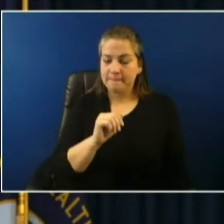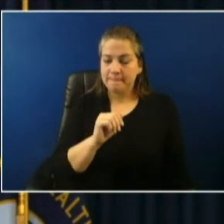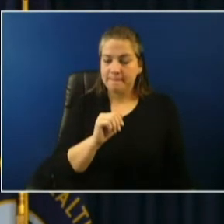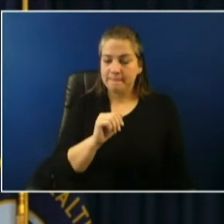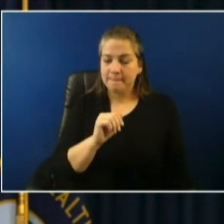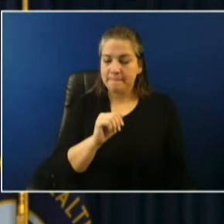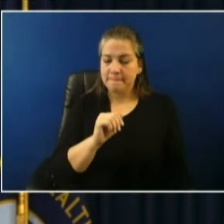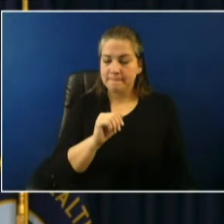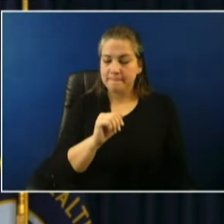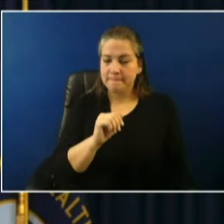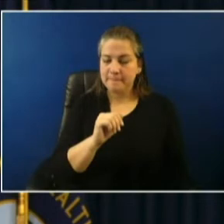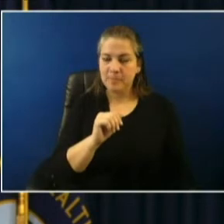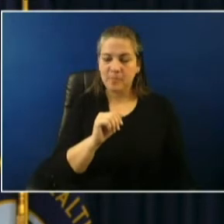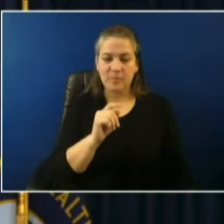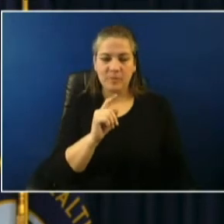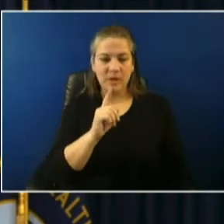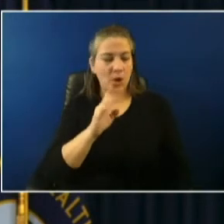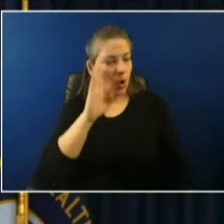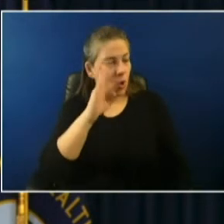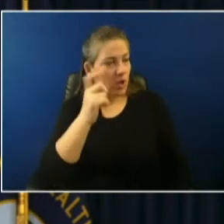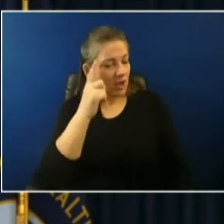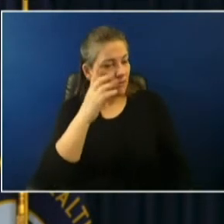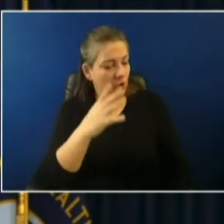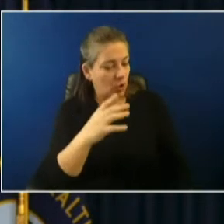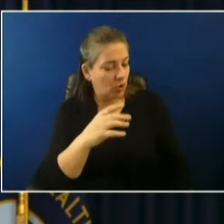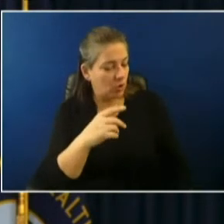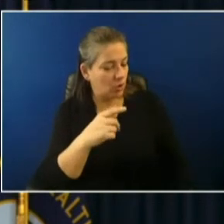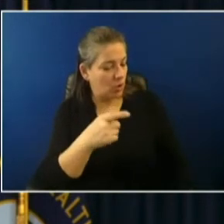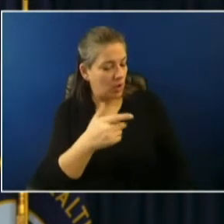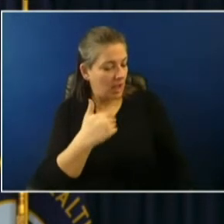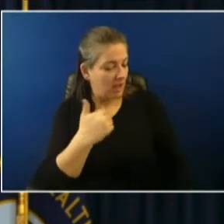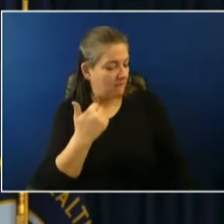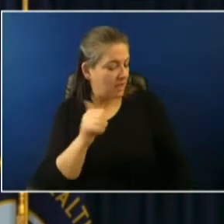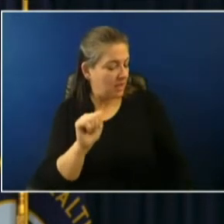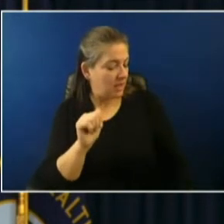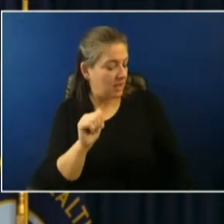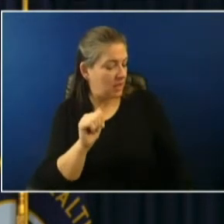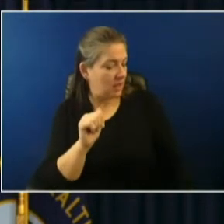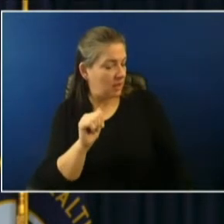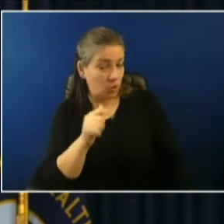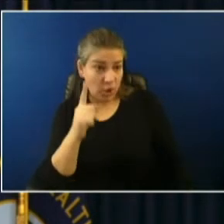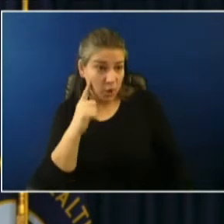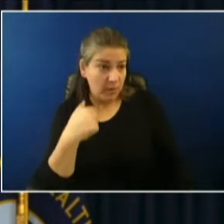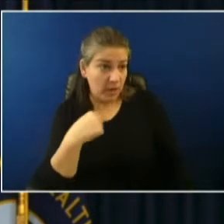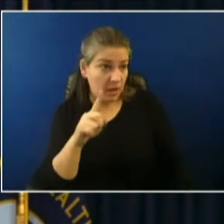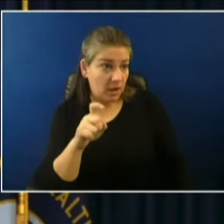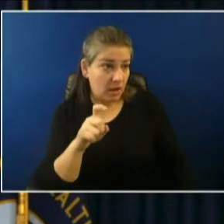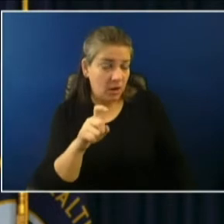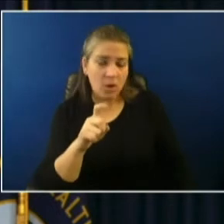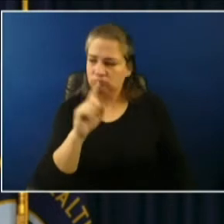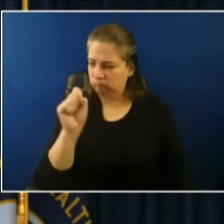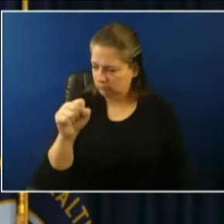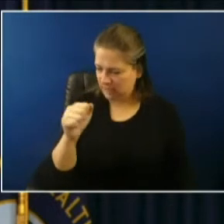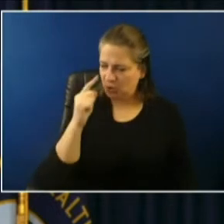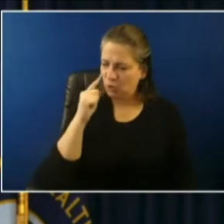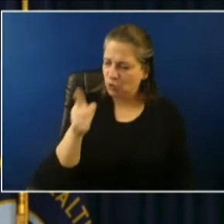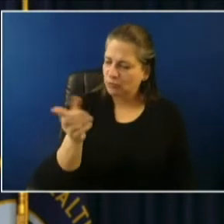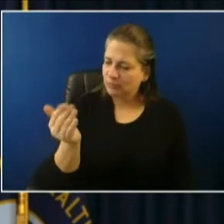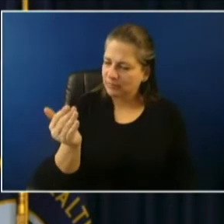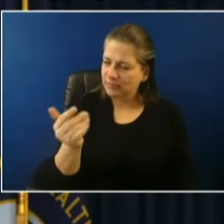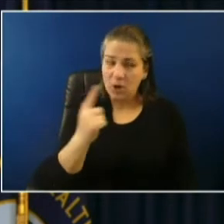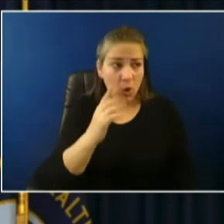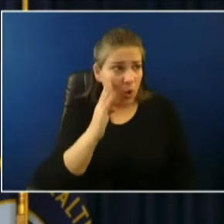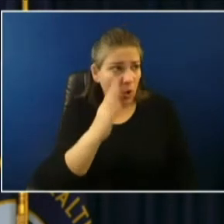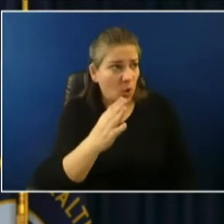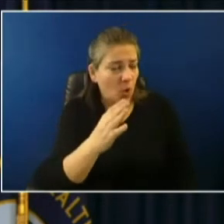Hi, Governor. I wondered if you had any. Can you hear me? I can hear you. Hello? Okay.